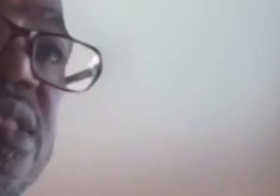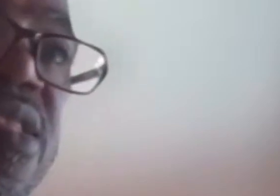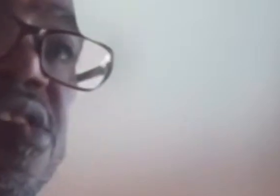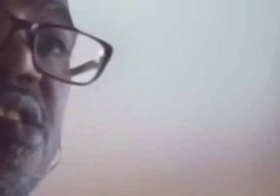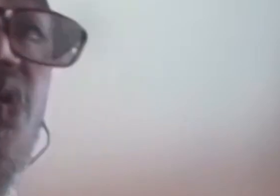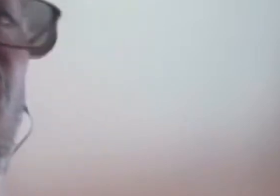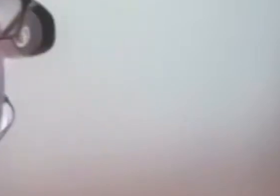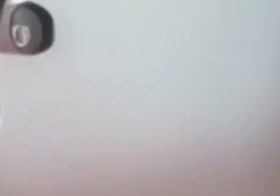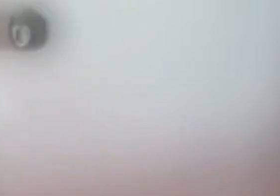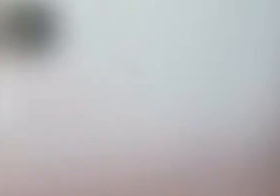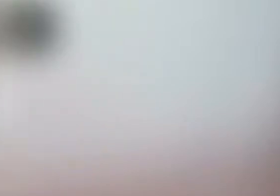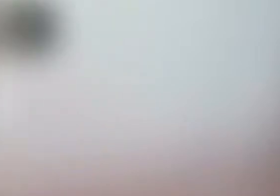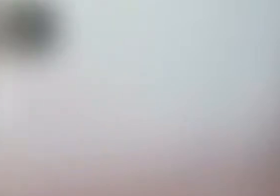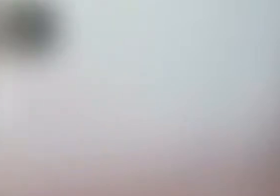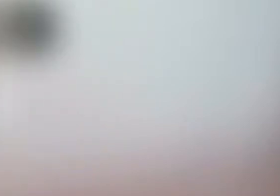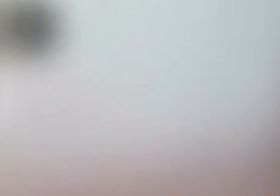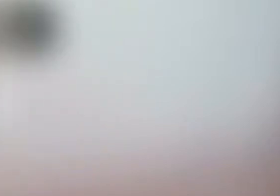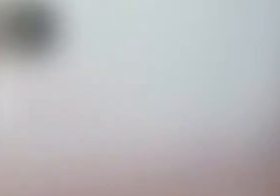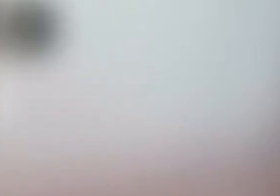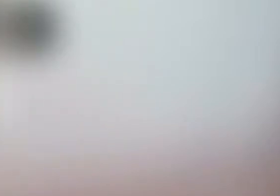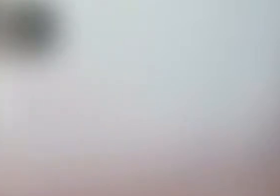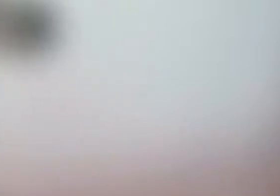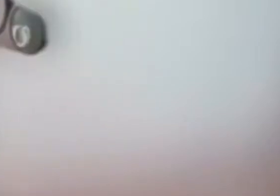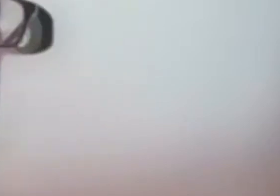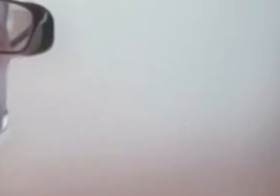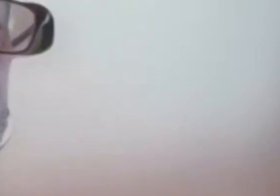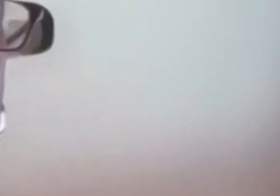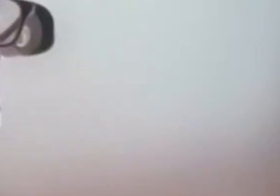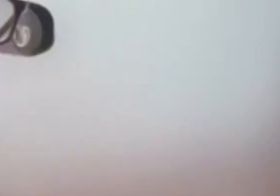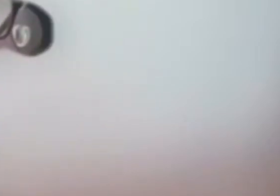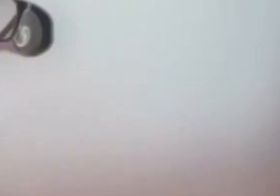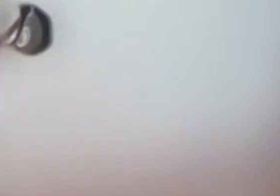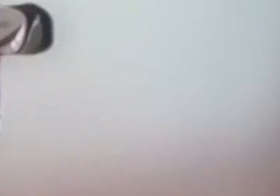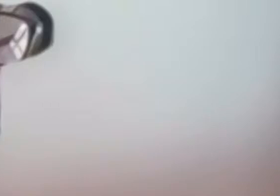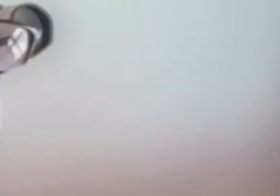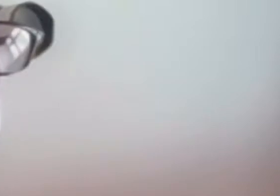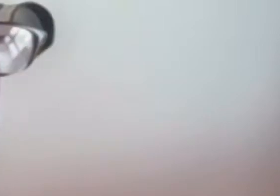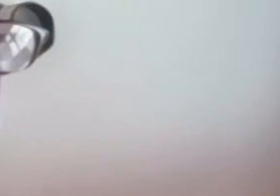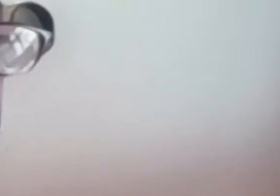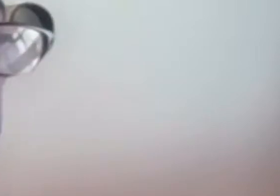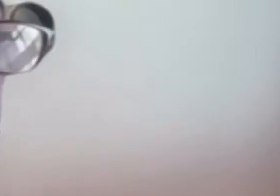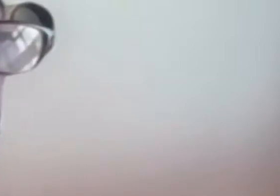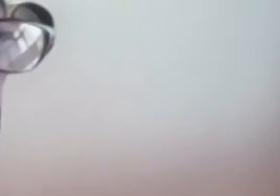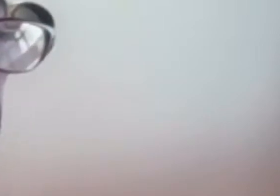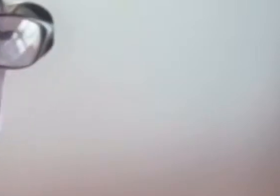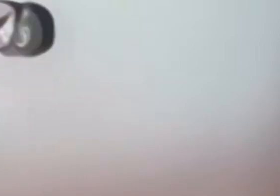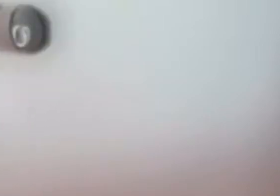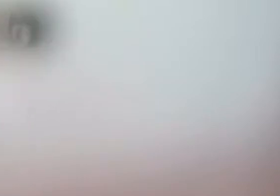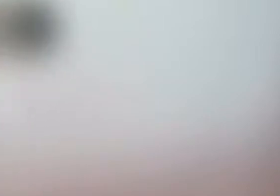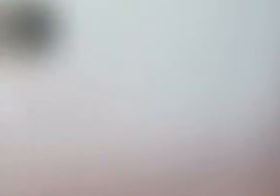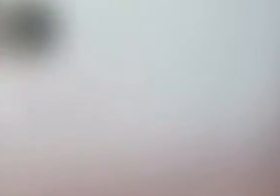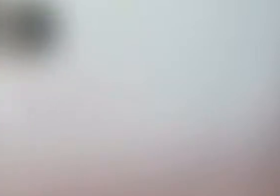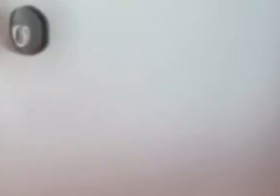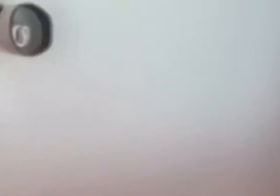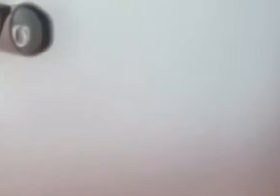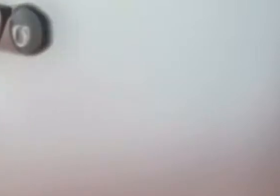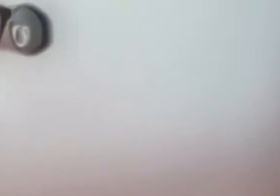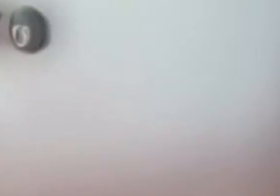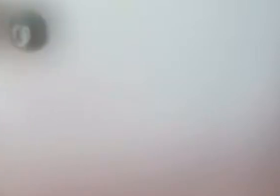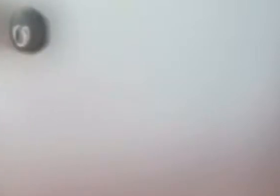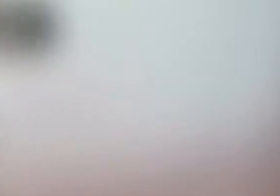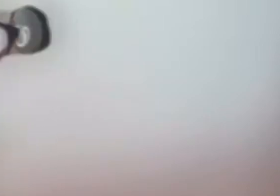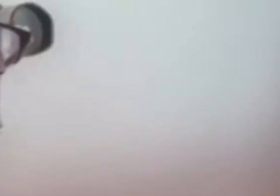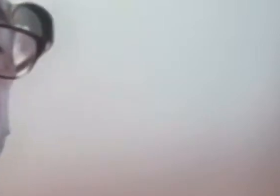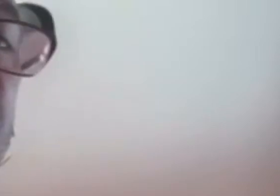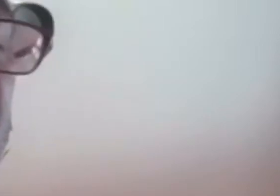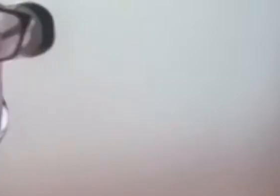say, nursing homes or care homes with other persons who may have limitations,